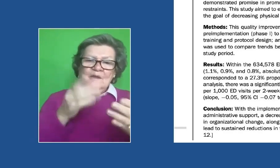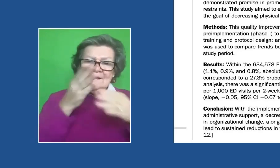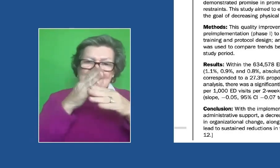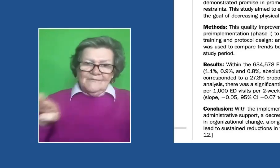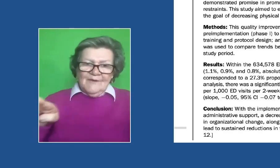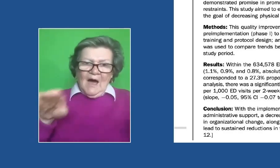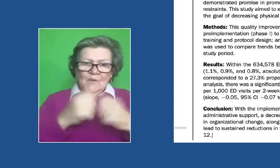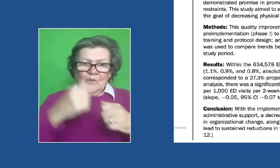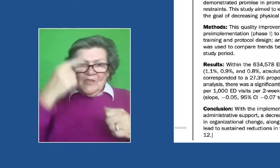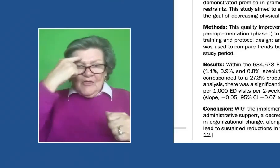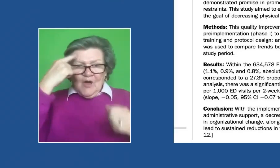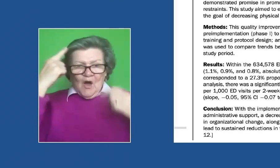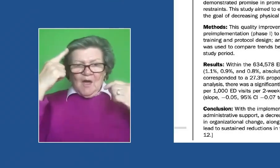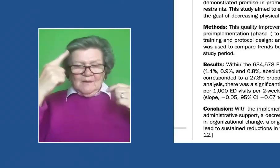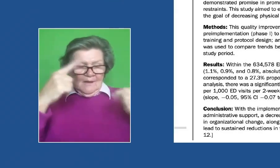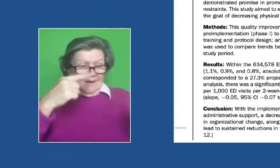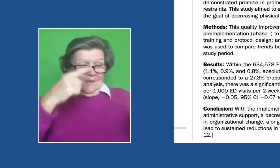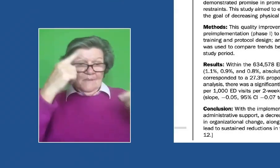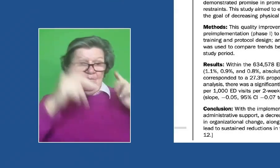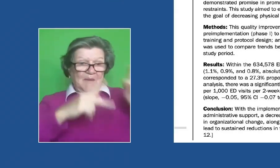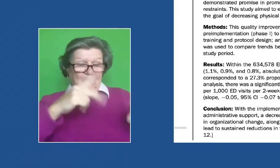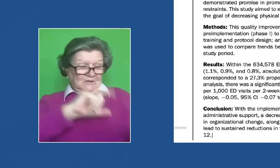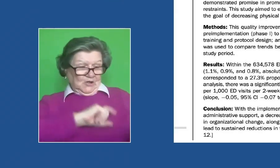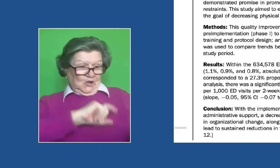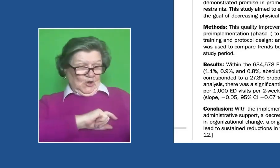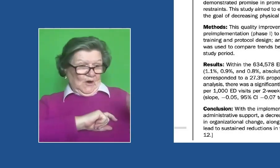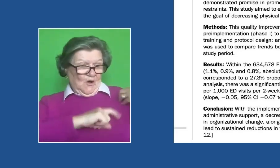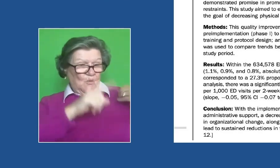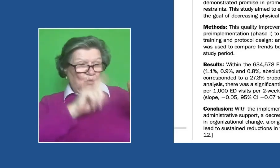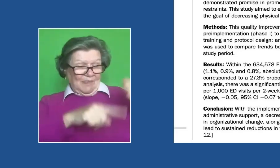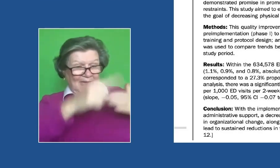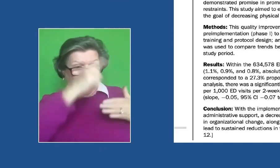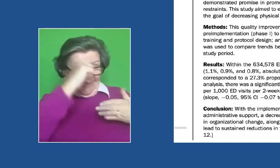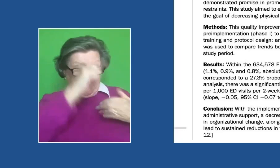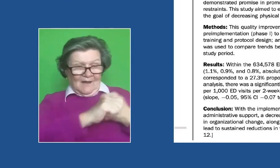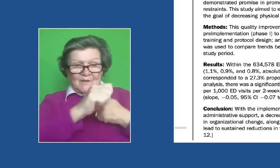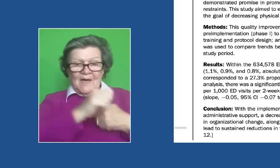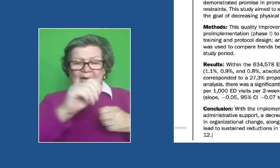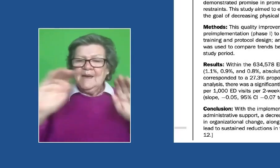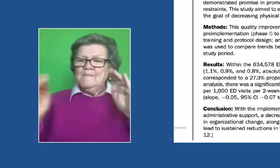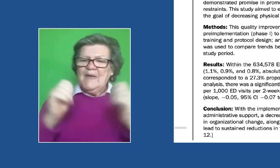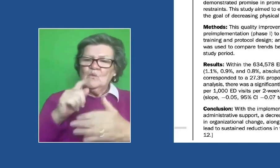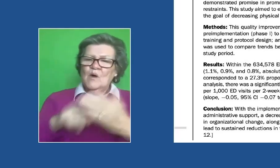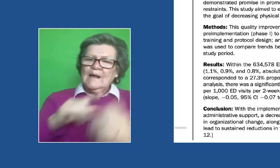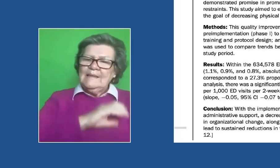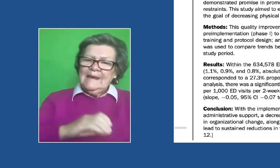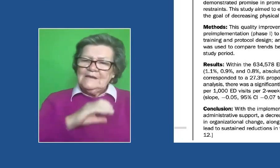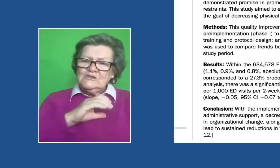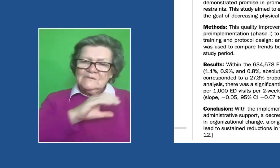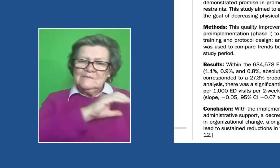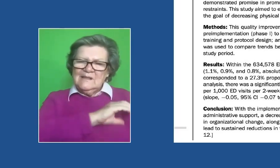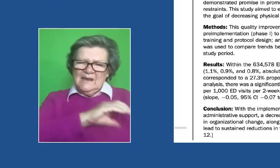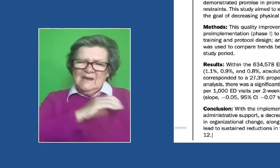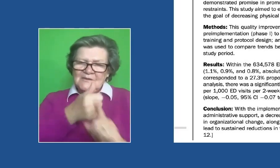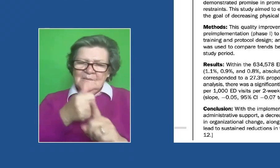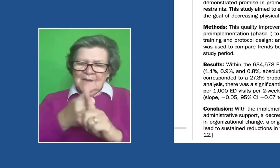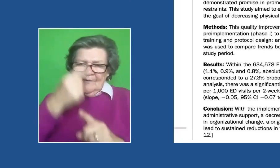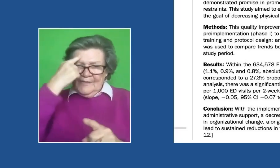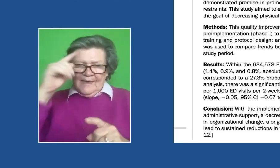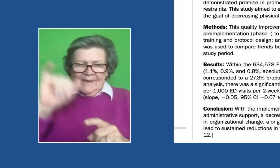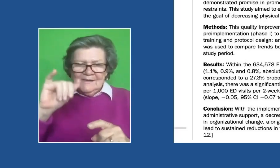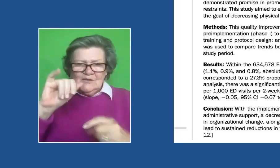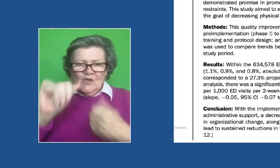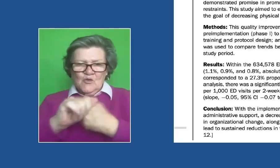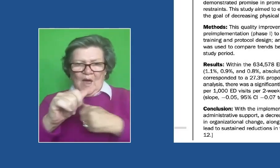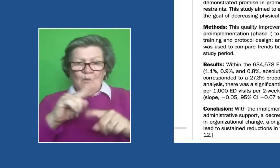processes around the security officers and what they thought was threat versus maybe what clinicians were thinking. And so we wanted to make sure that people were coming together as a